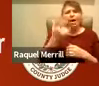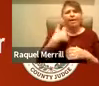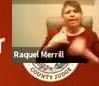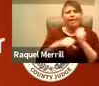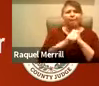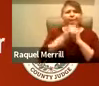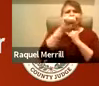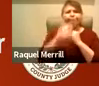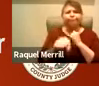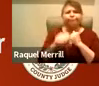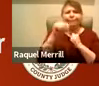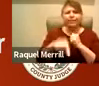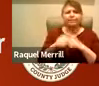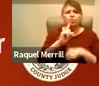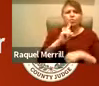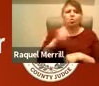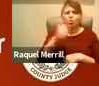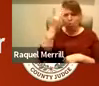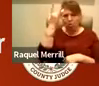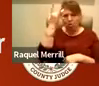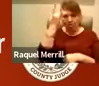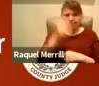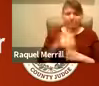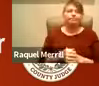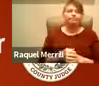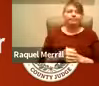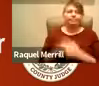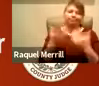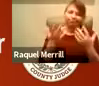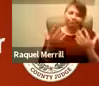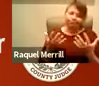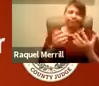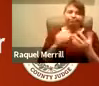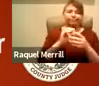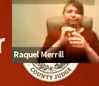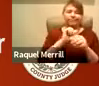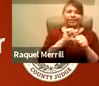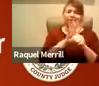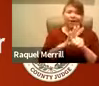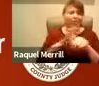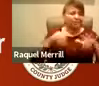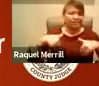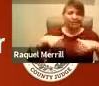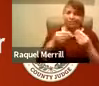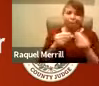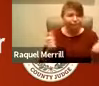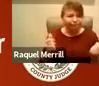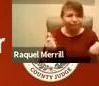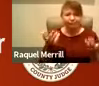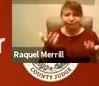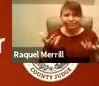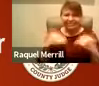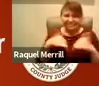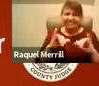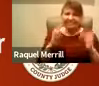order? Well, the virus hasn't gone yet. It's still